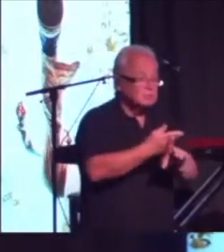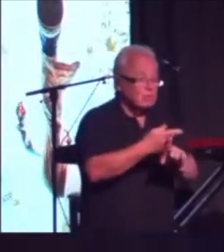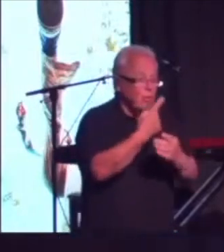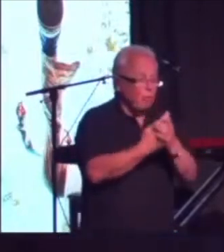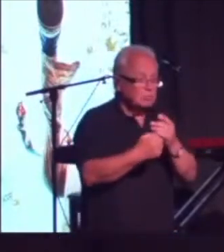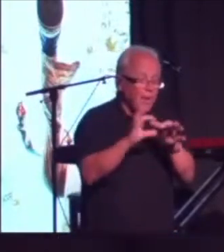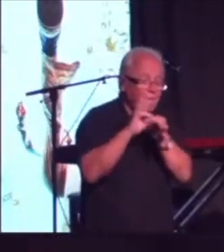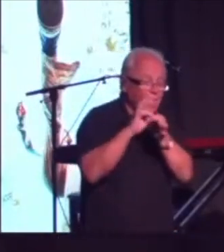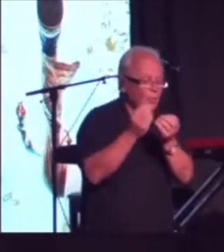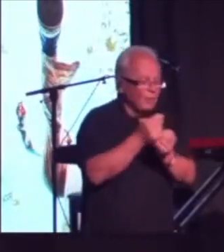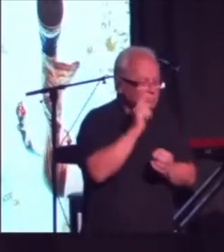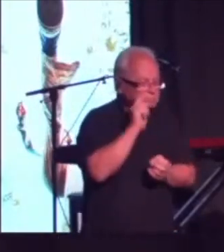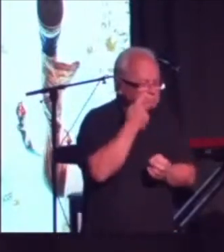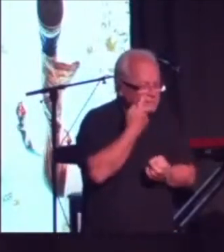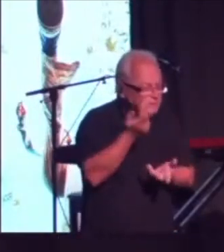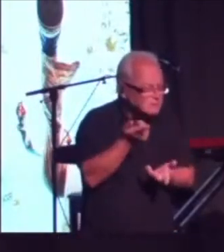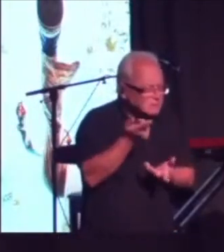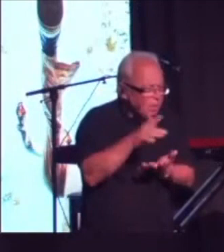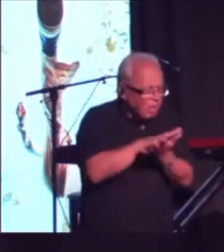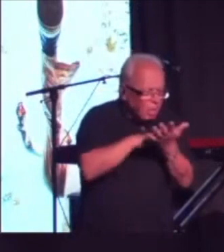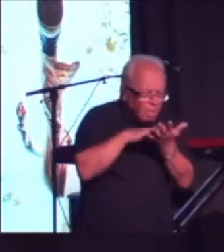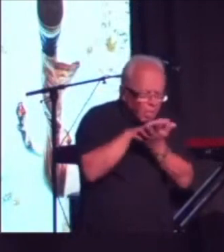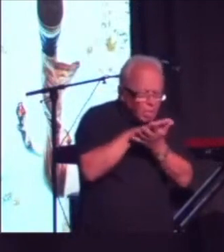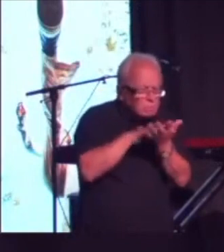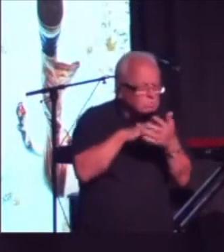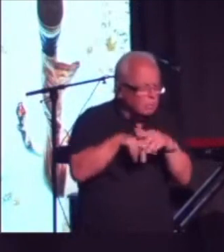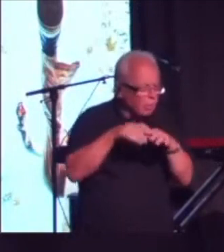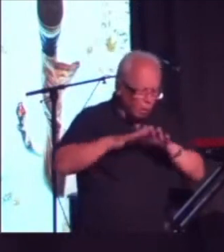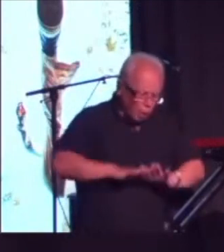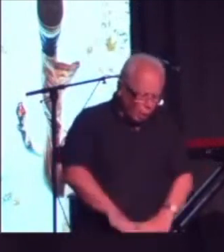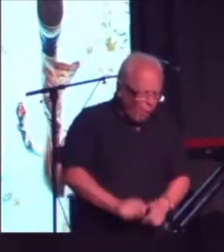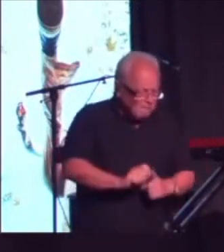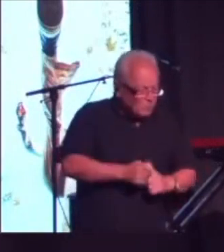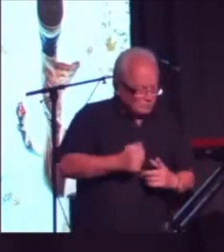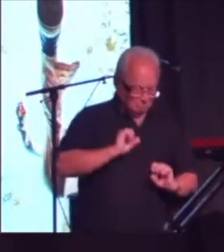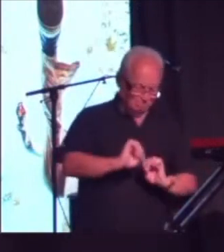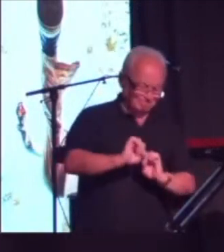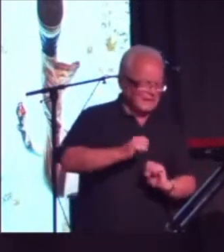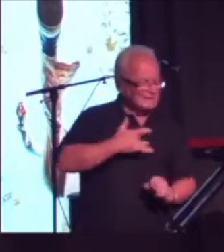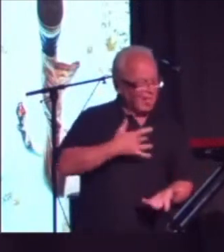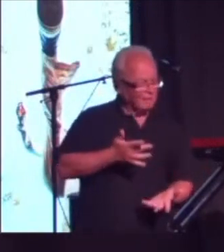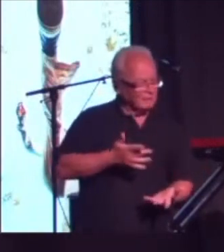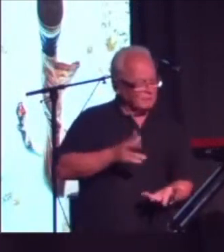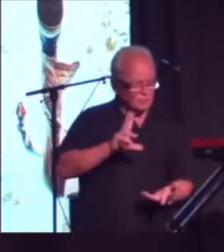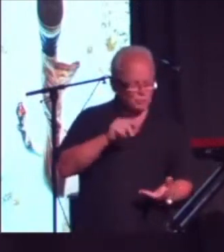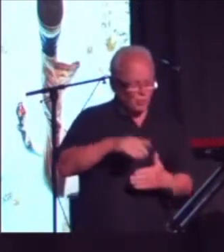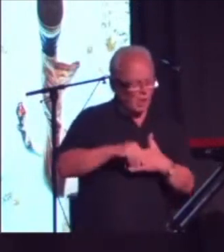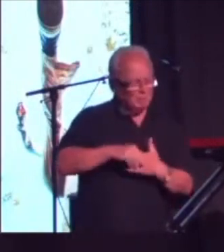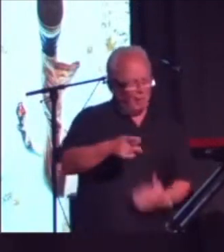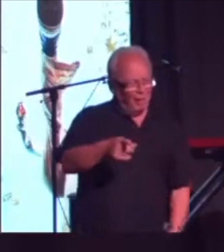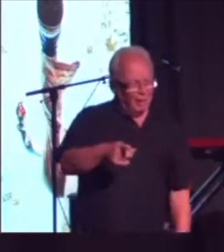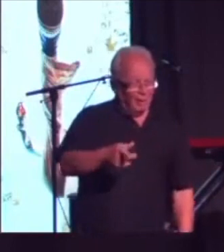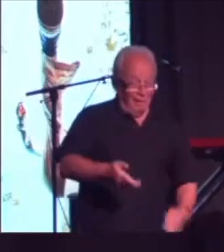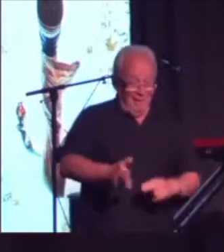around in the muck himself at the lowest point of his life. And no company. See, if you have friends whose